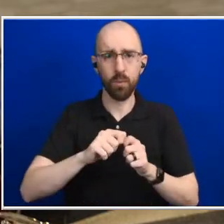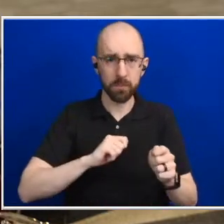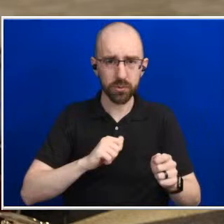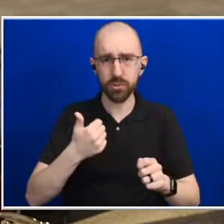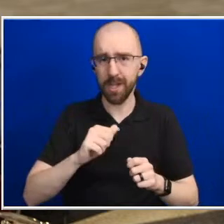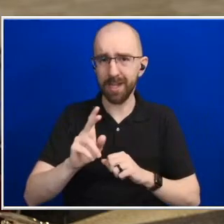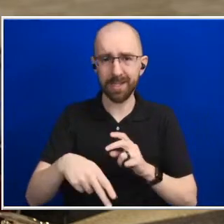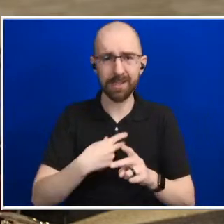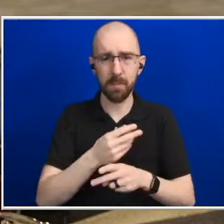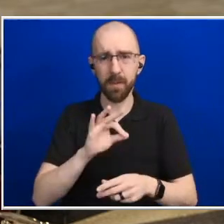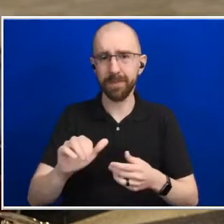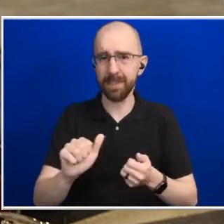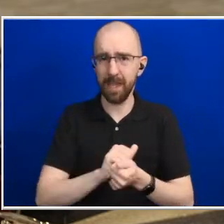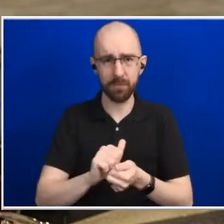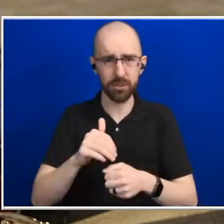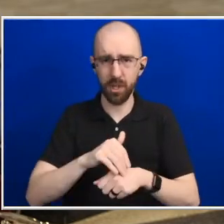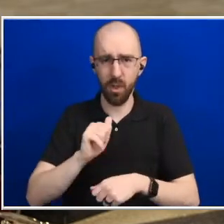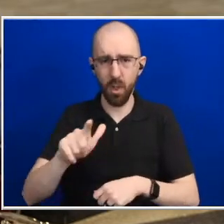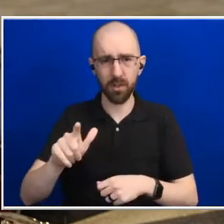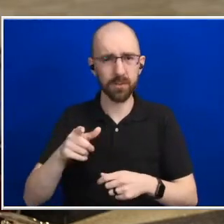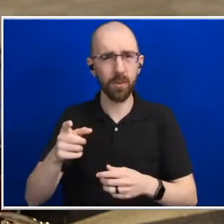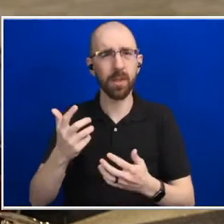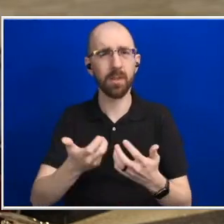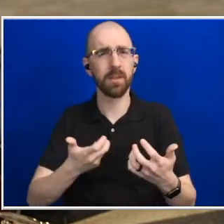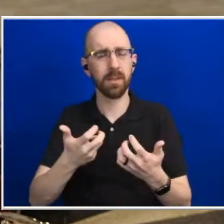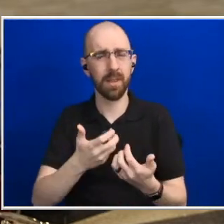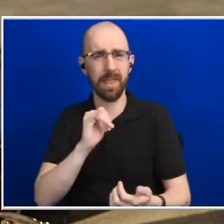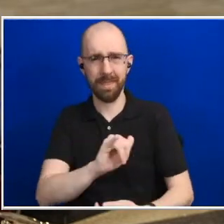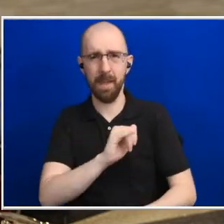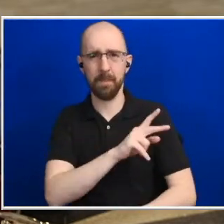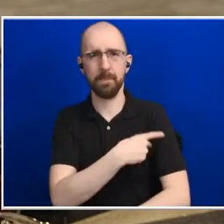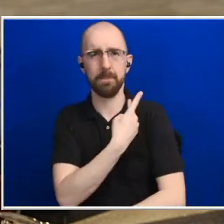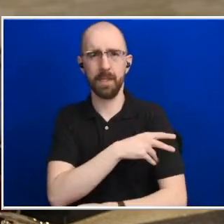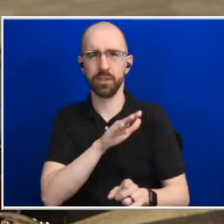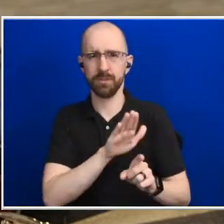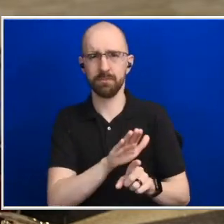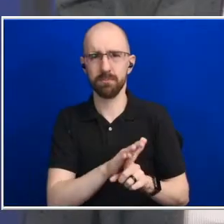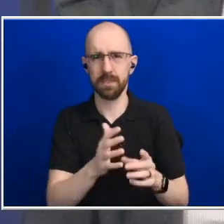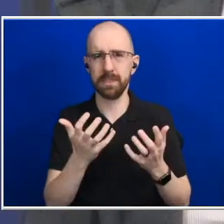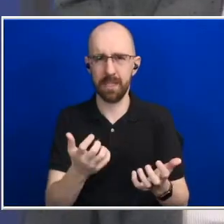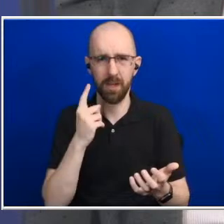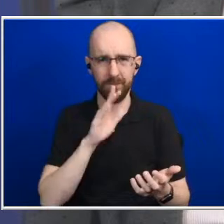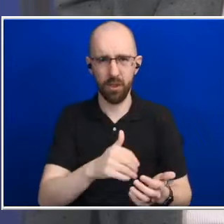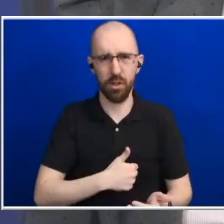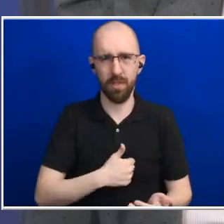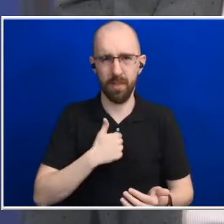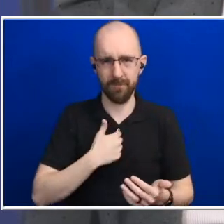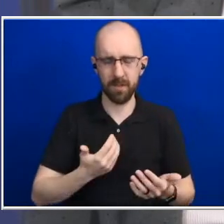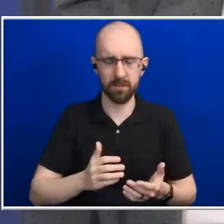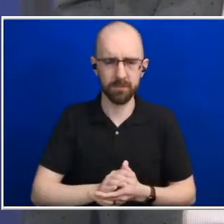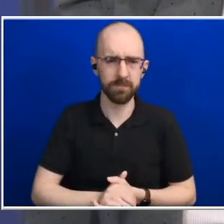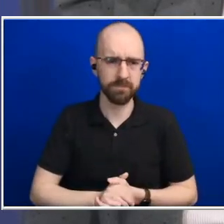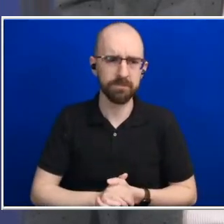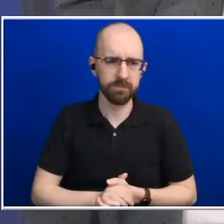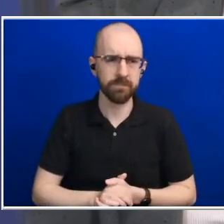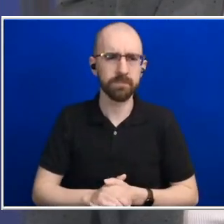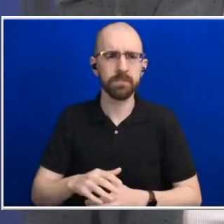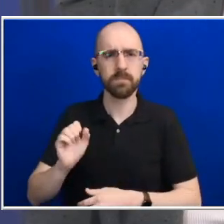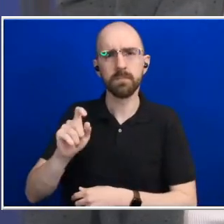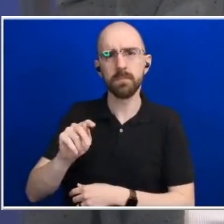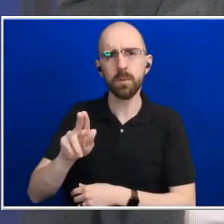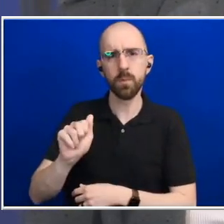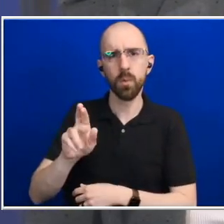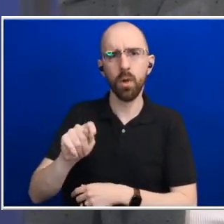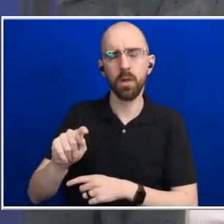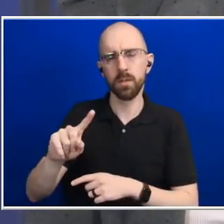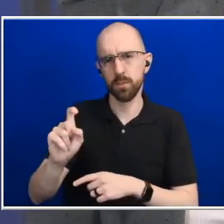all. So it's all tailored to what that patient desires for their life. Stuart has a question. He says, I hear